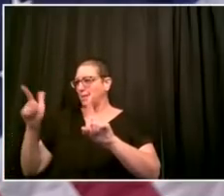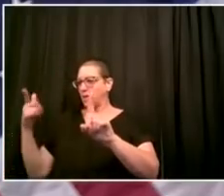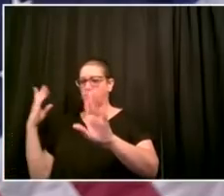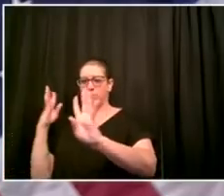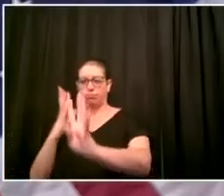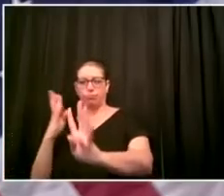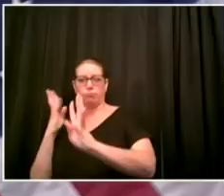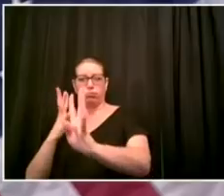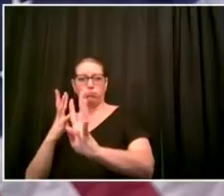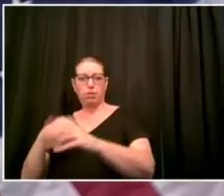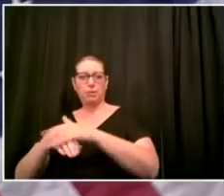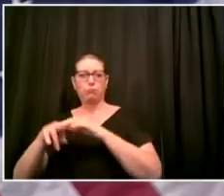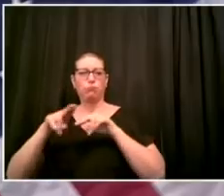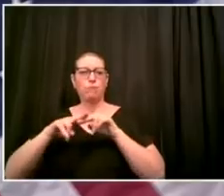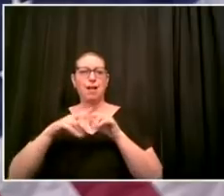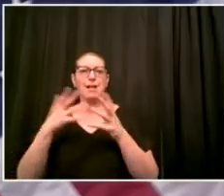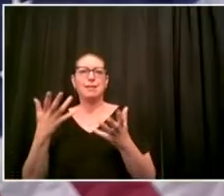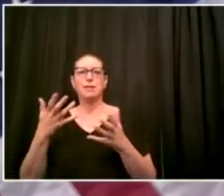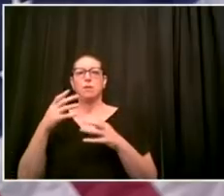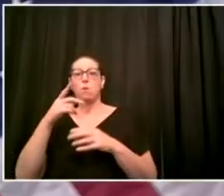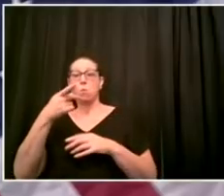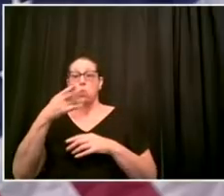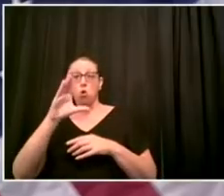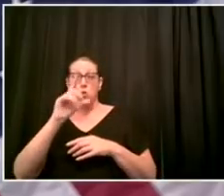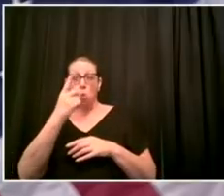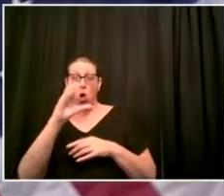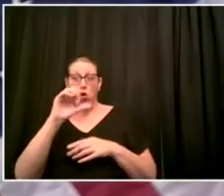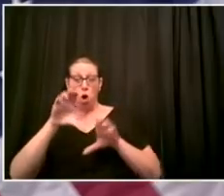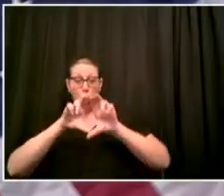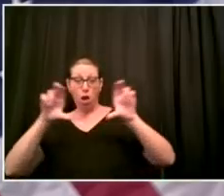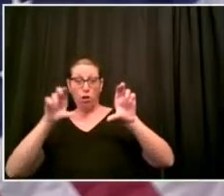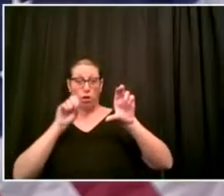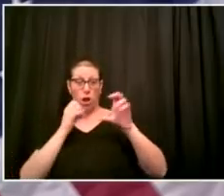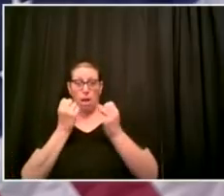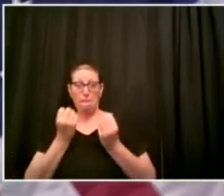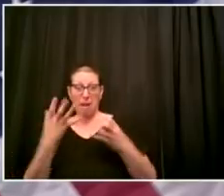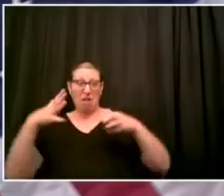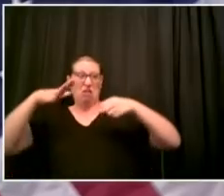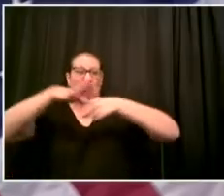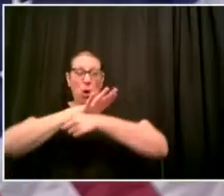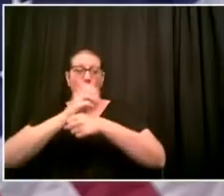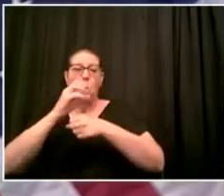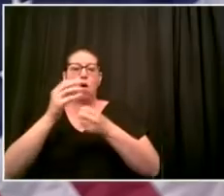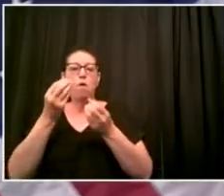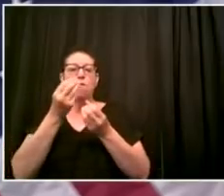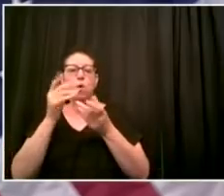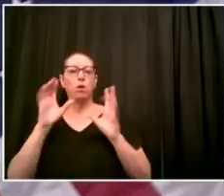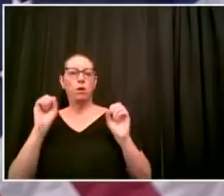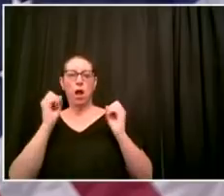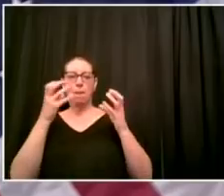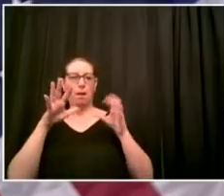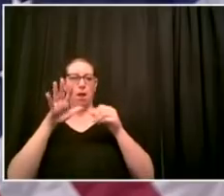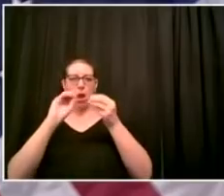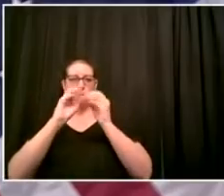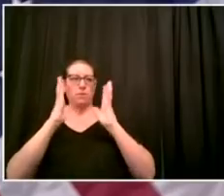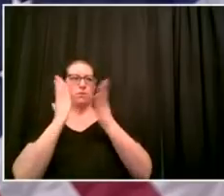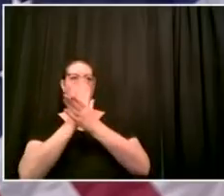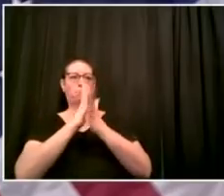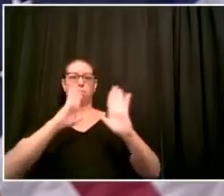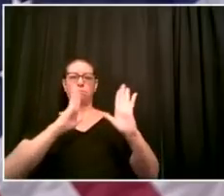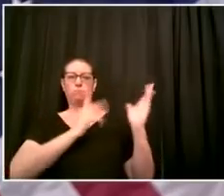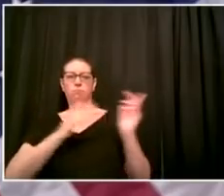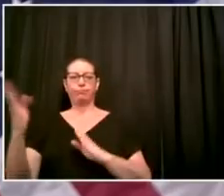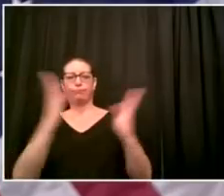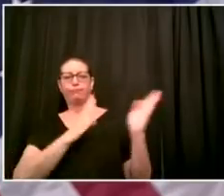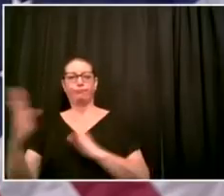approach that. But I think the central question working with the MTA is, what's the maximum amount of service that they can put into play, and what